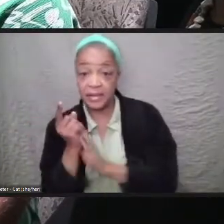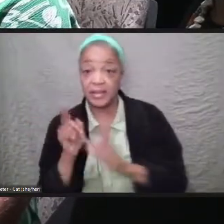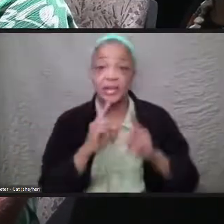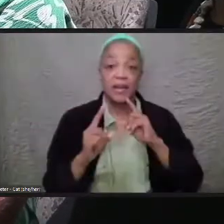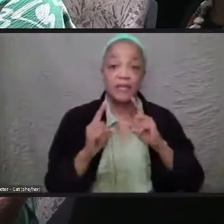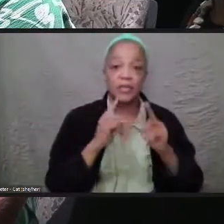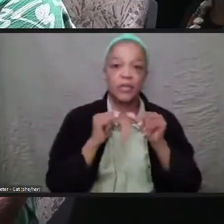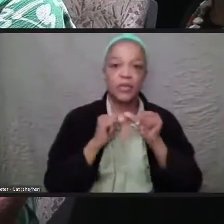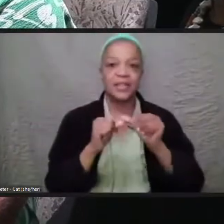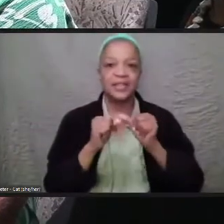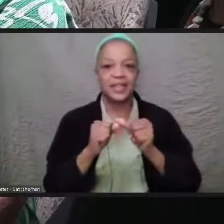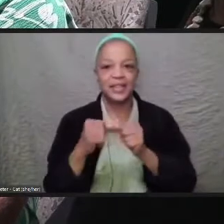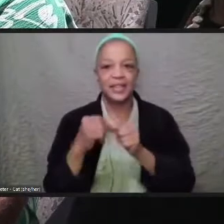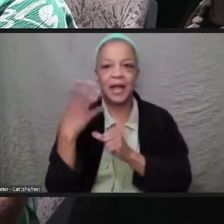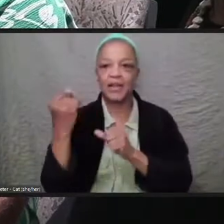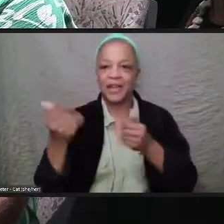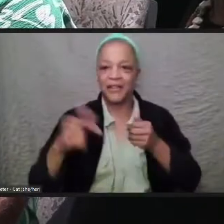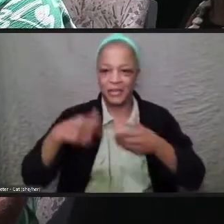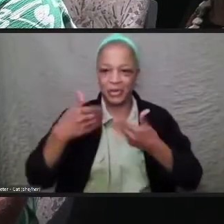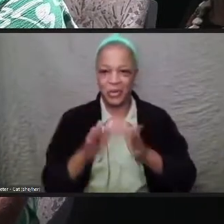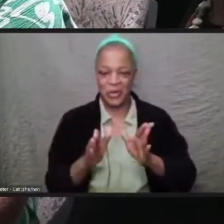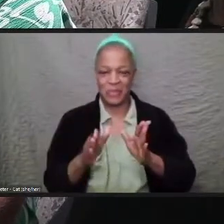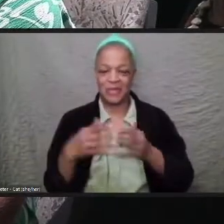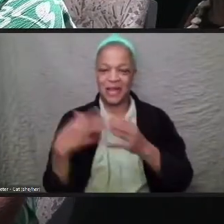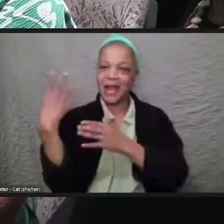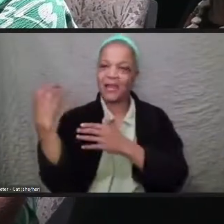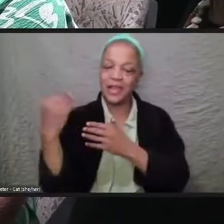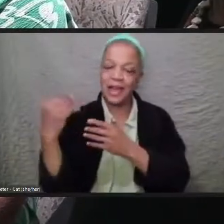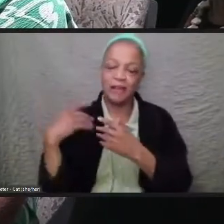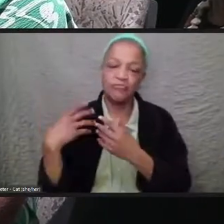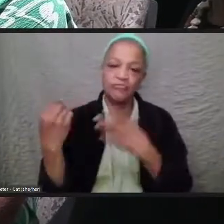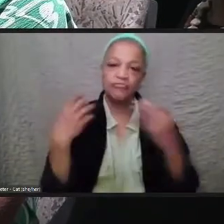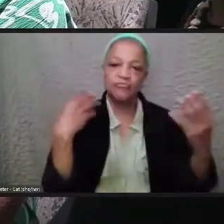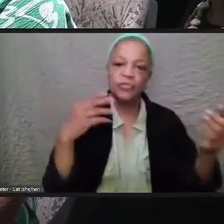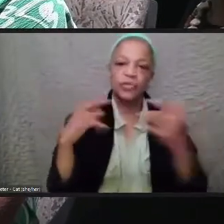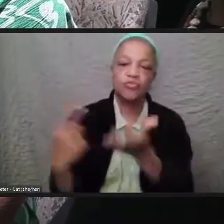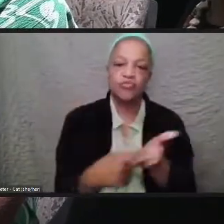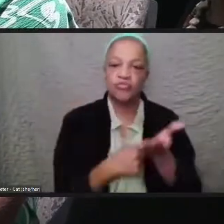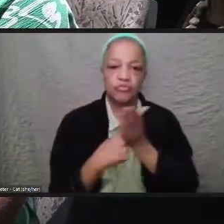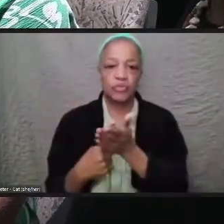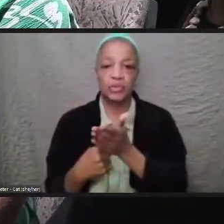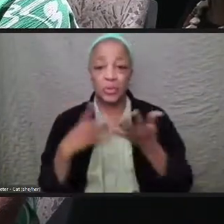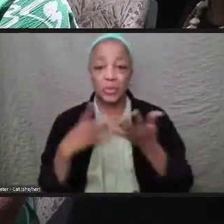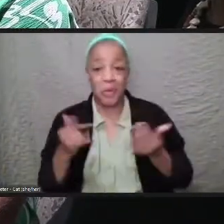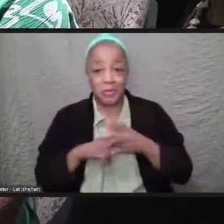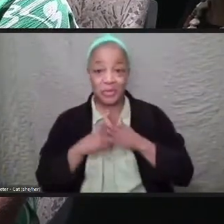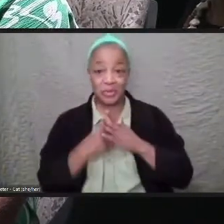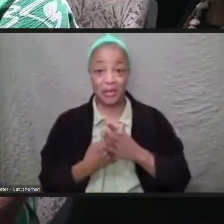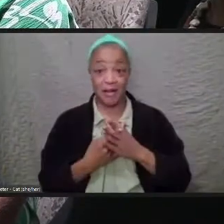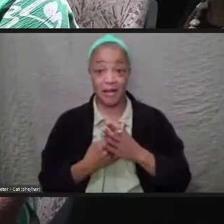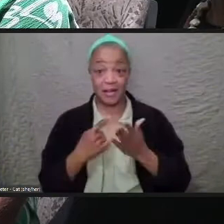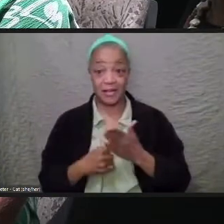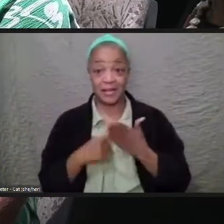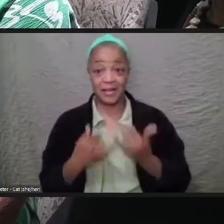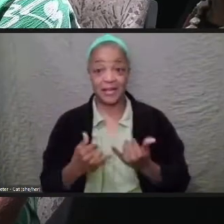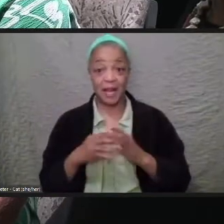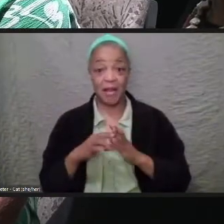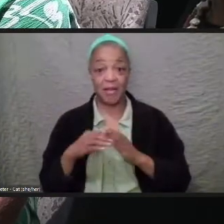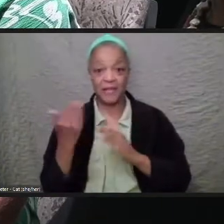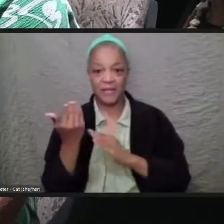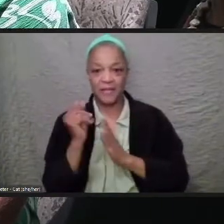will continue outside of this room. So let's at least get the starting point to that in this next 15